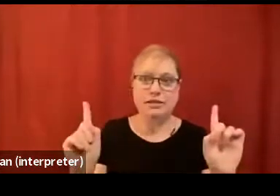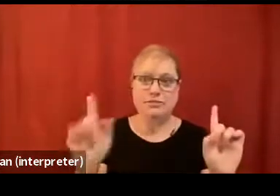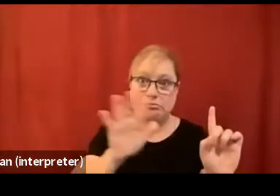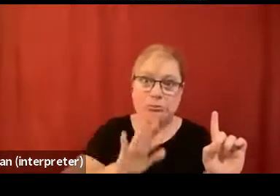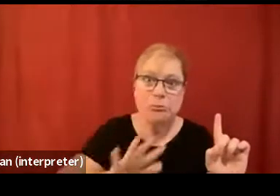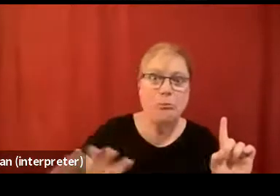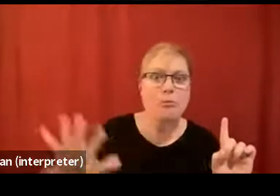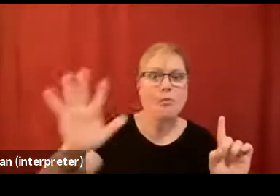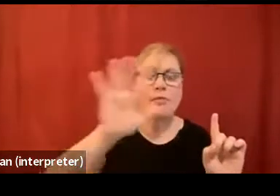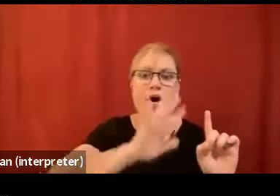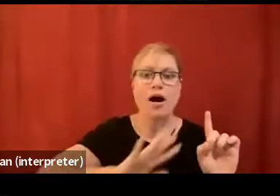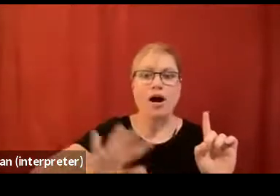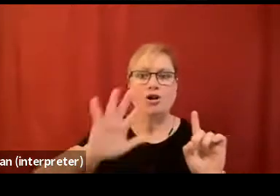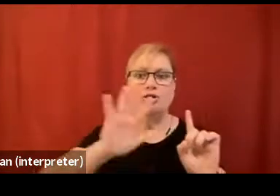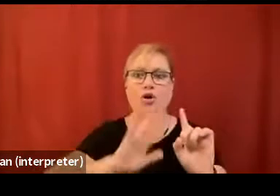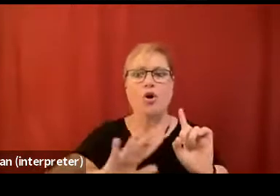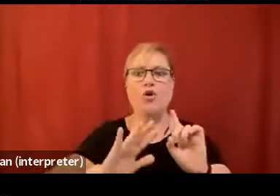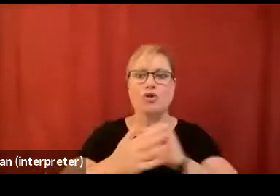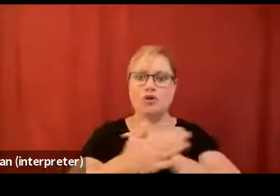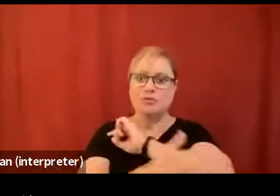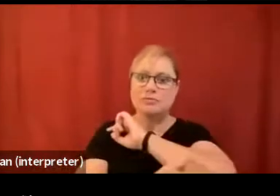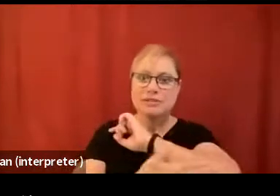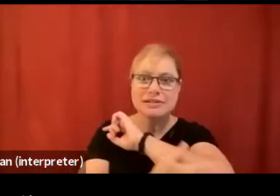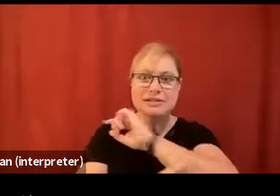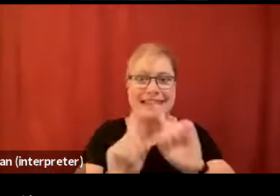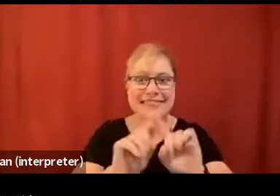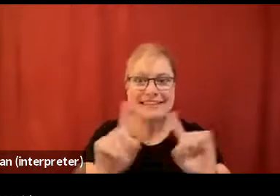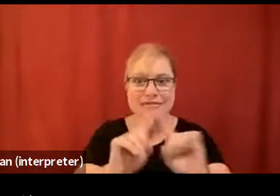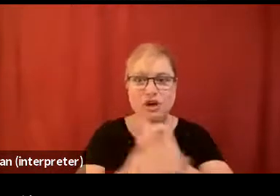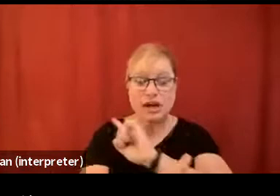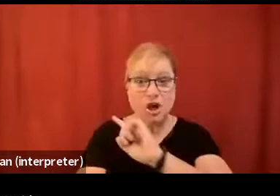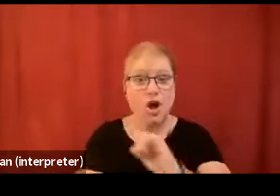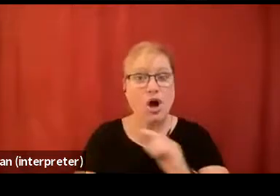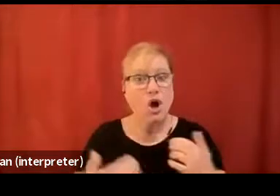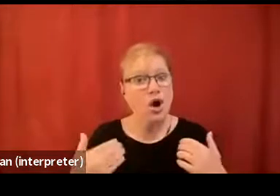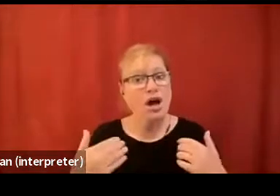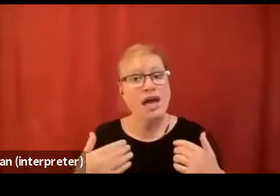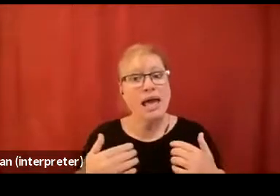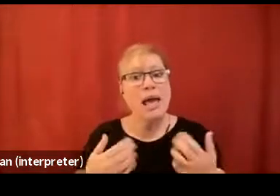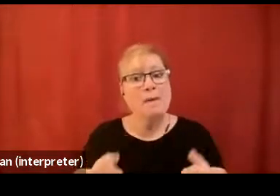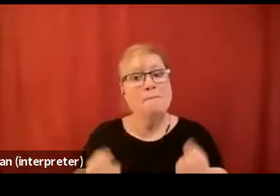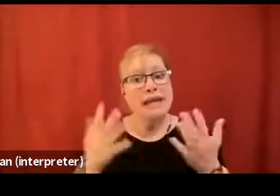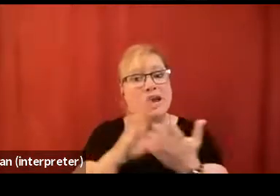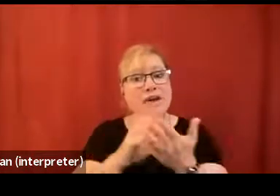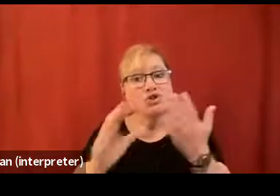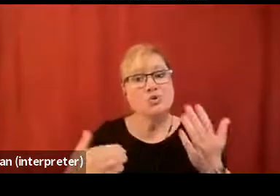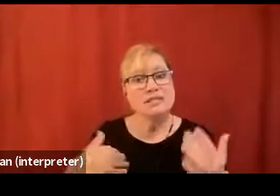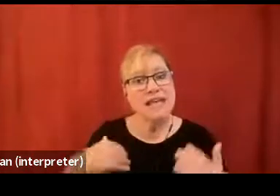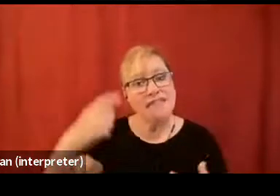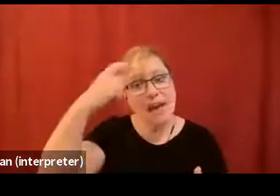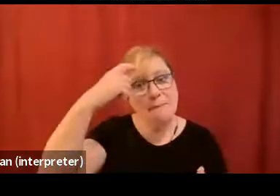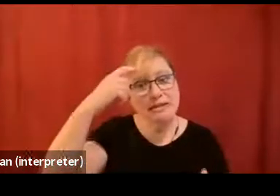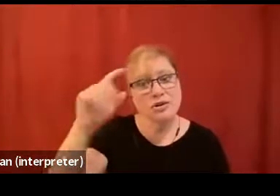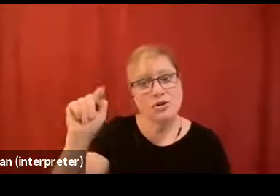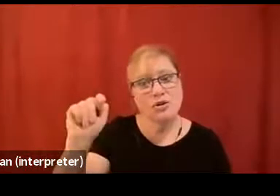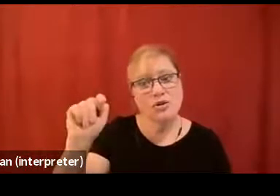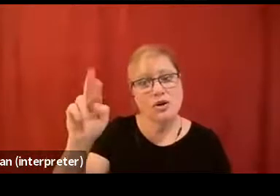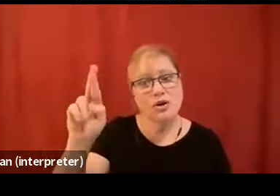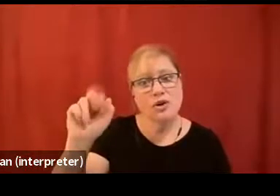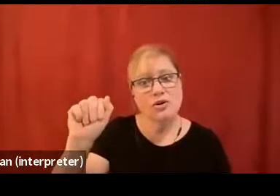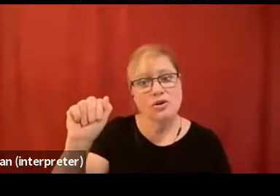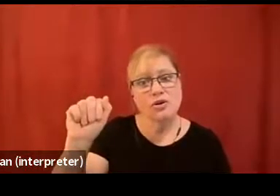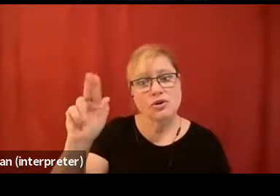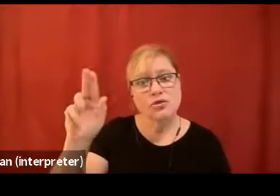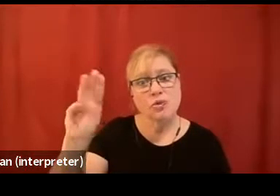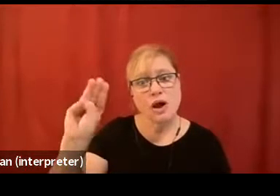board. It's similar in that there's mental trauma for a lot of our students. students, but just making sure that we